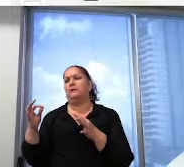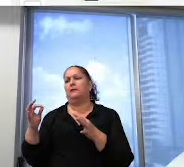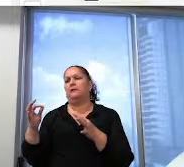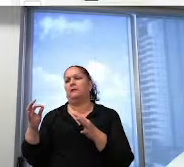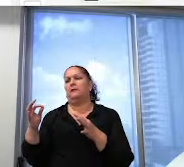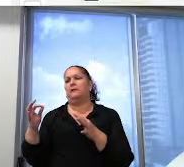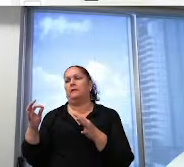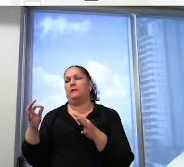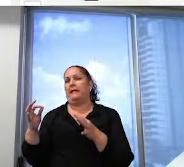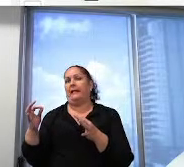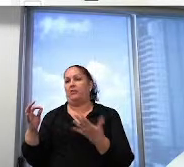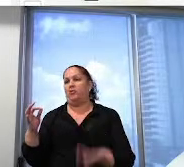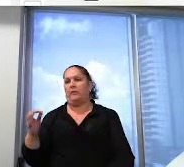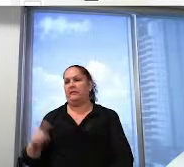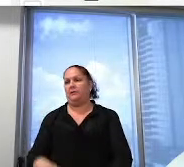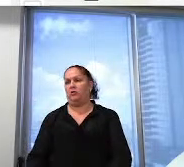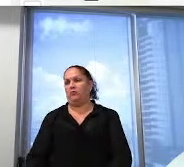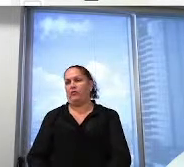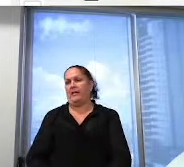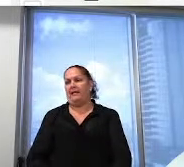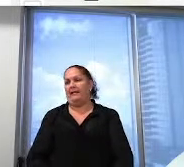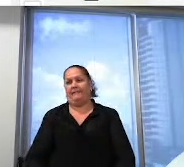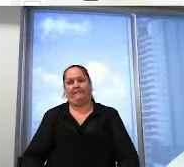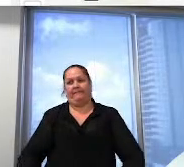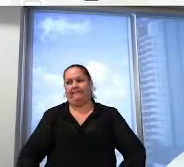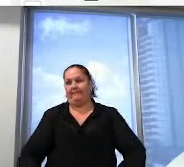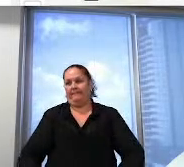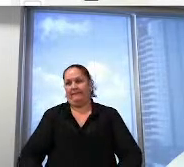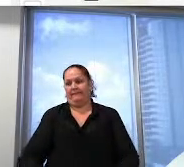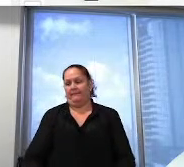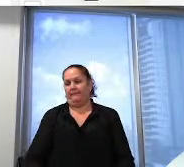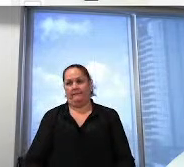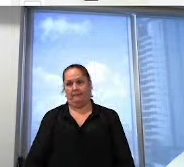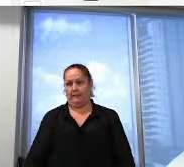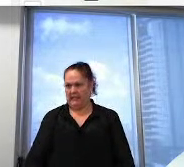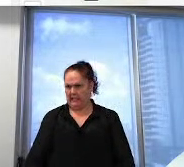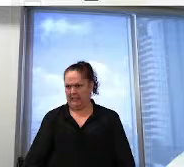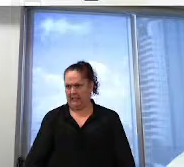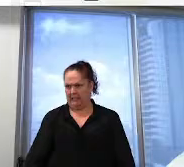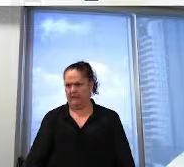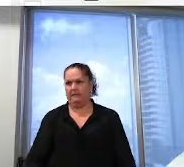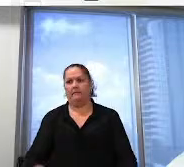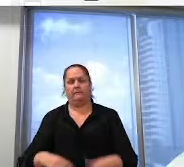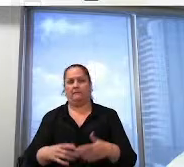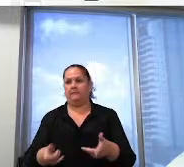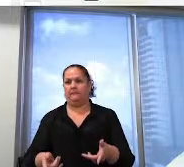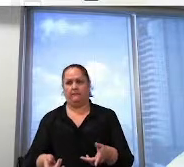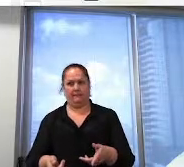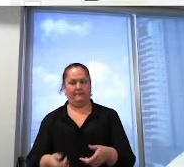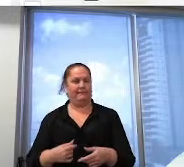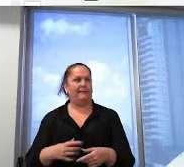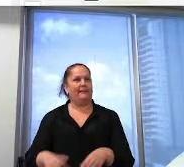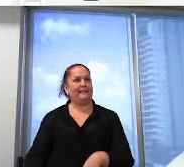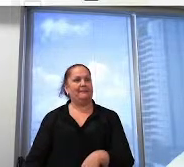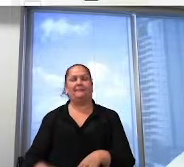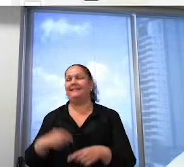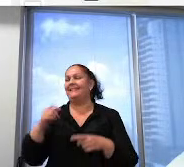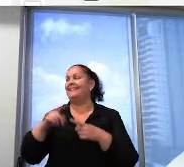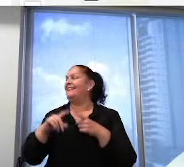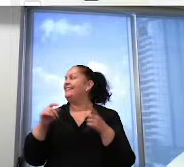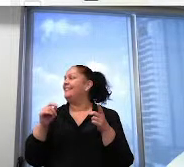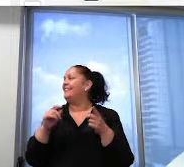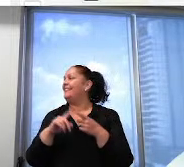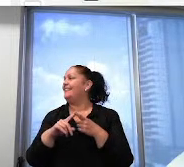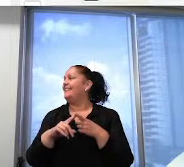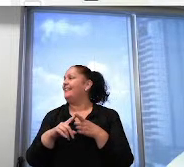that percentage? There's a regression. There's a regression view that you can have utilizing current data on where we have on the system